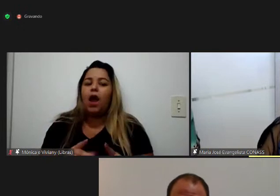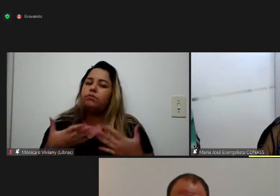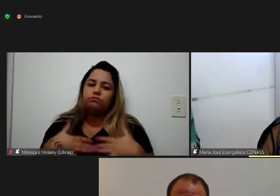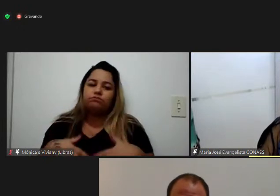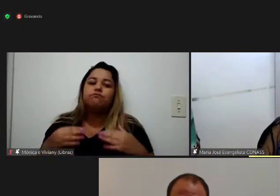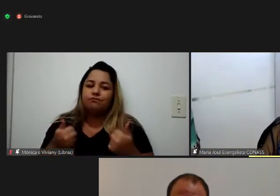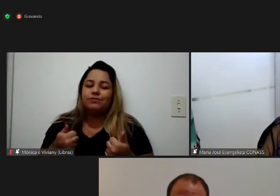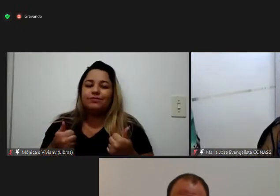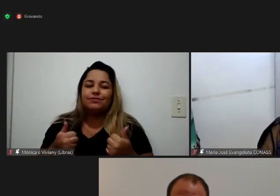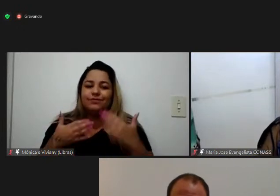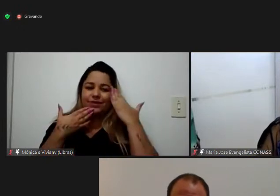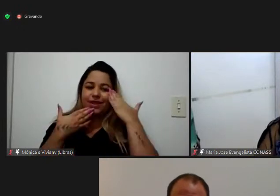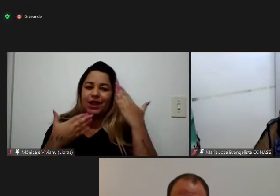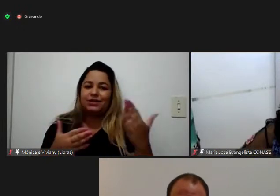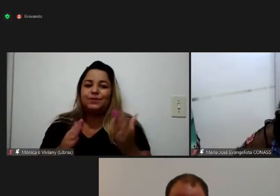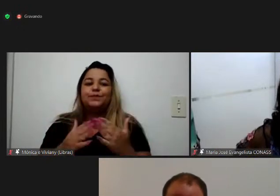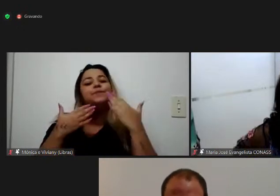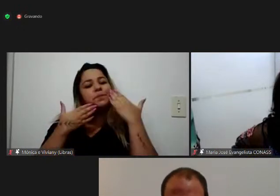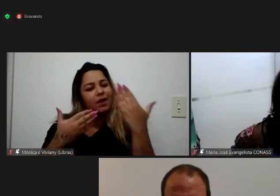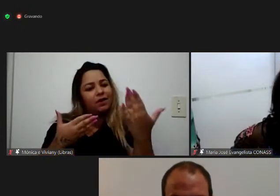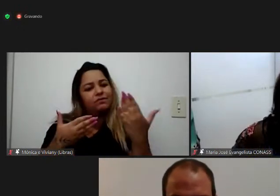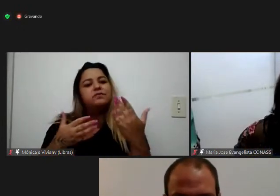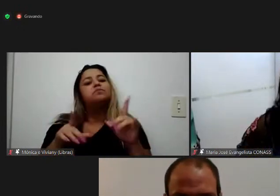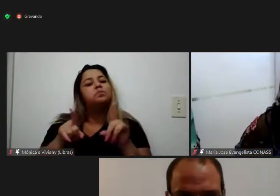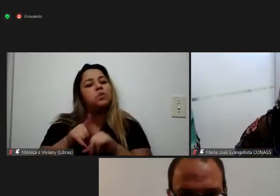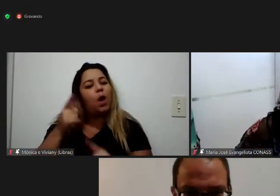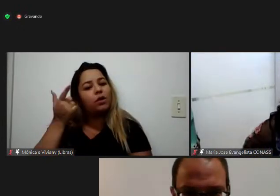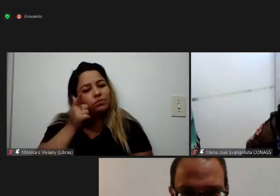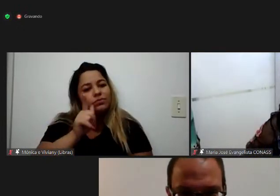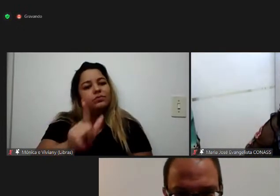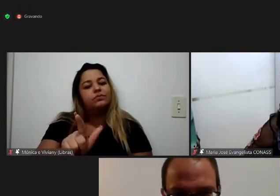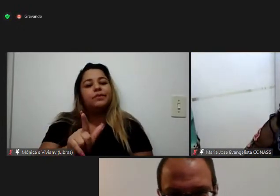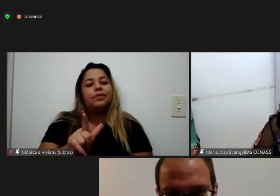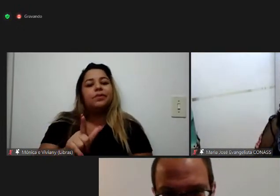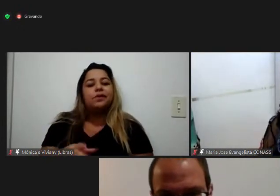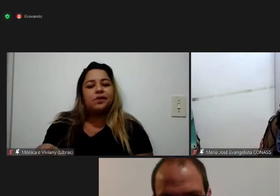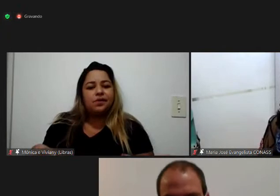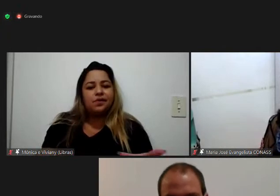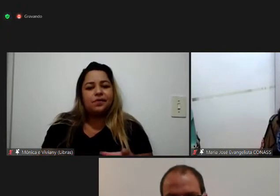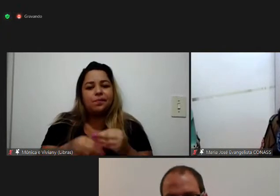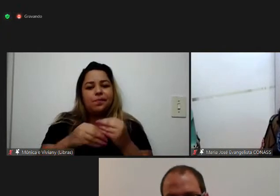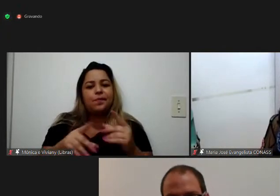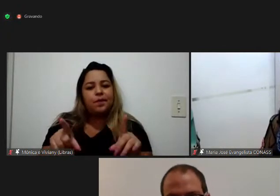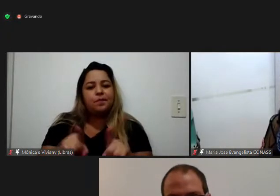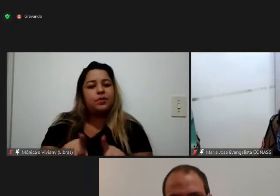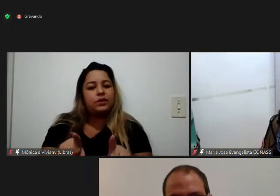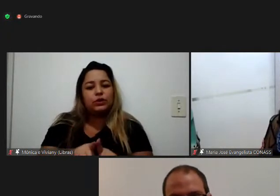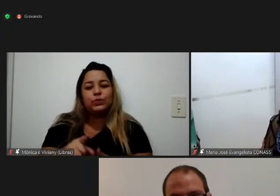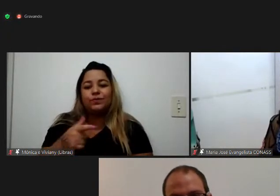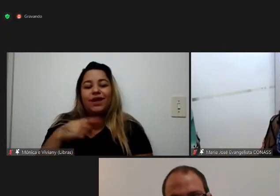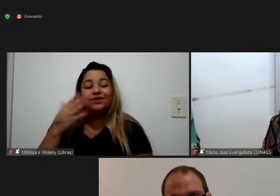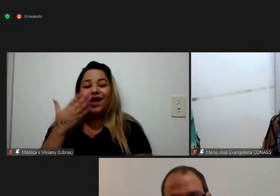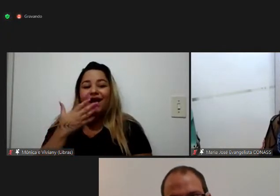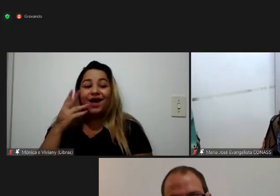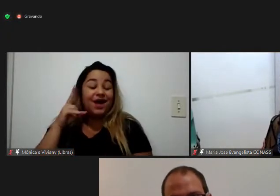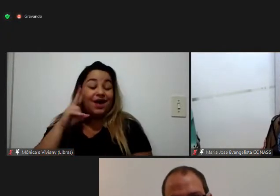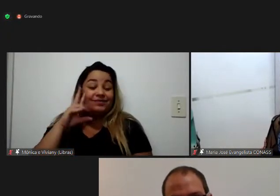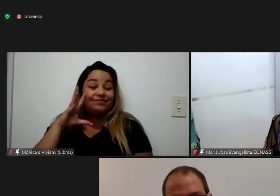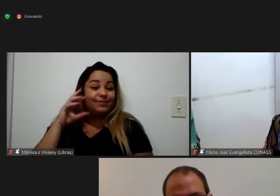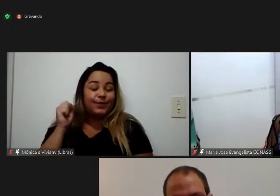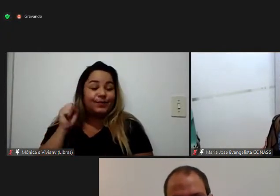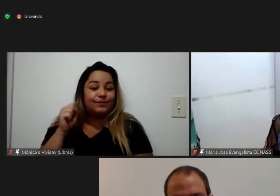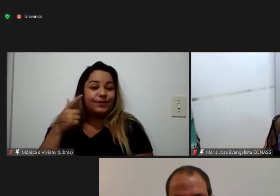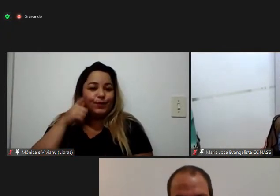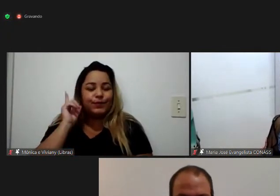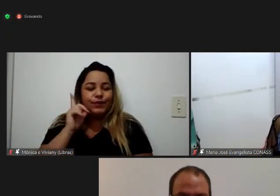talk about that. Thank you very Obrigada a much. você de novo Thank you por mais essas contribuições. for Pela this manter esse horário presente. contribution because